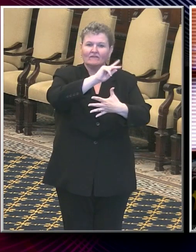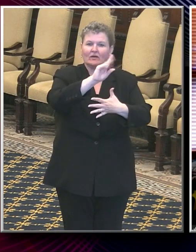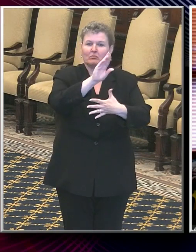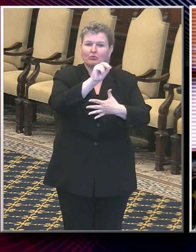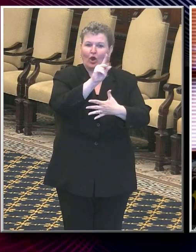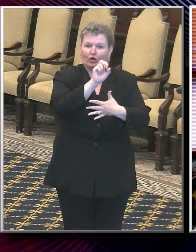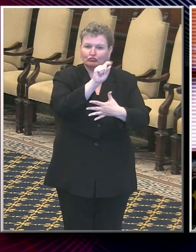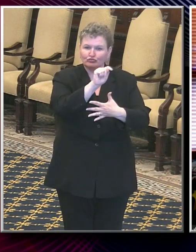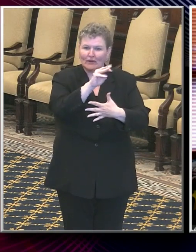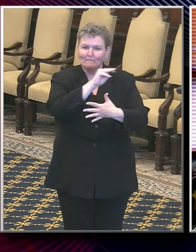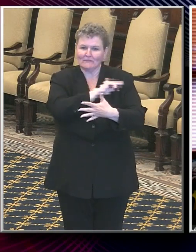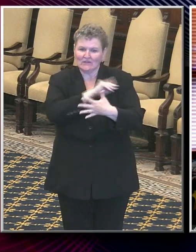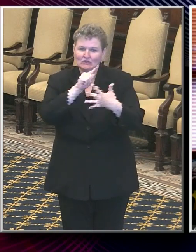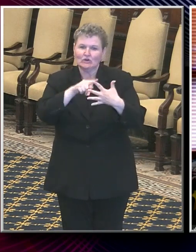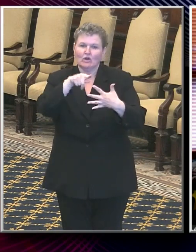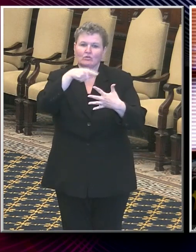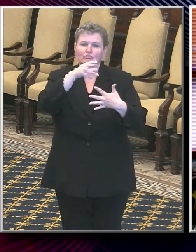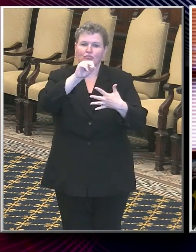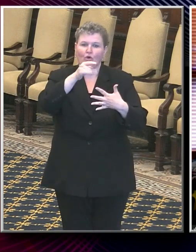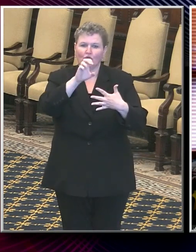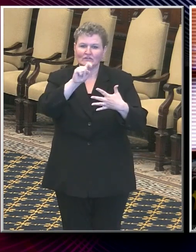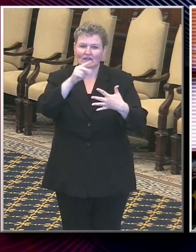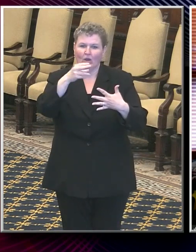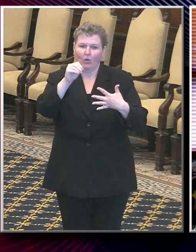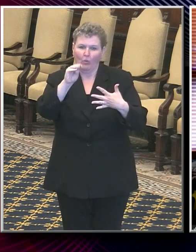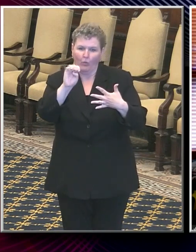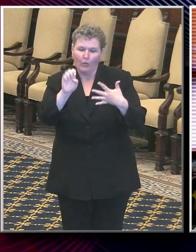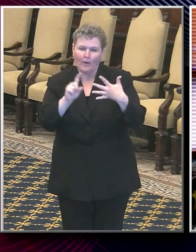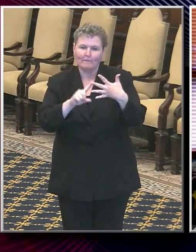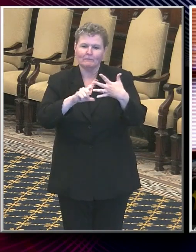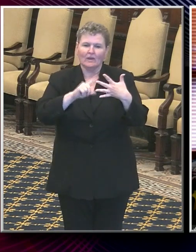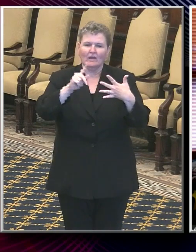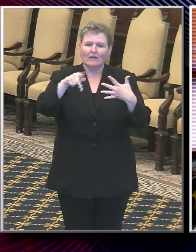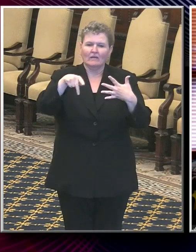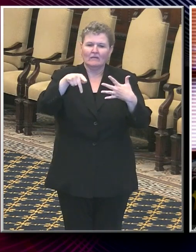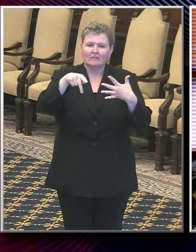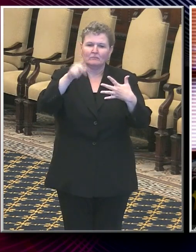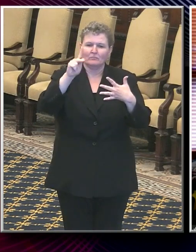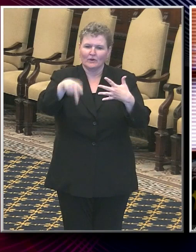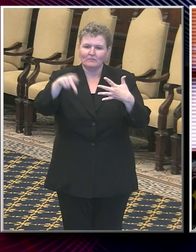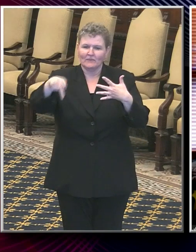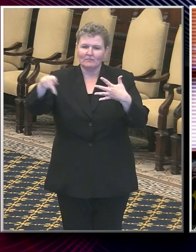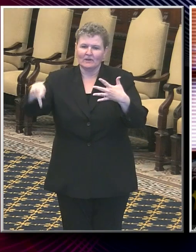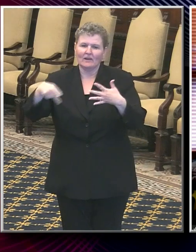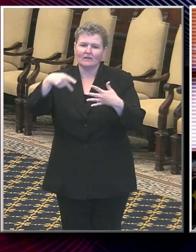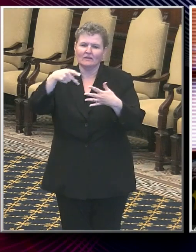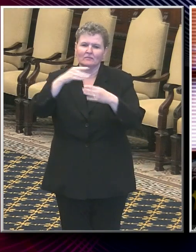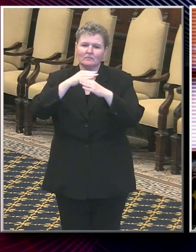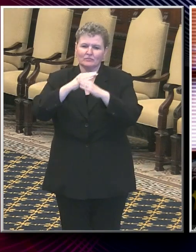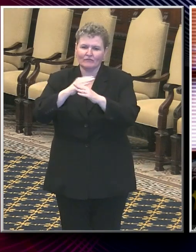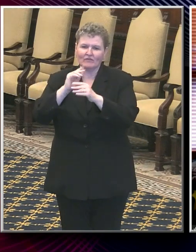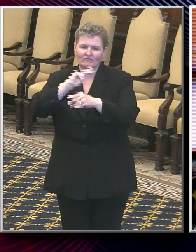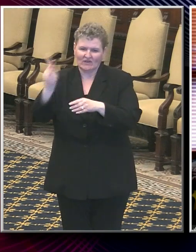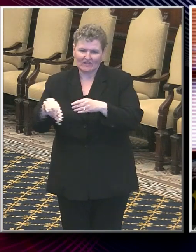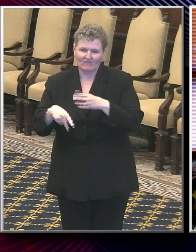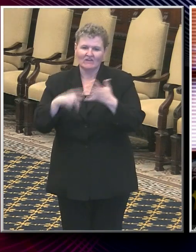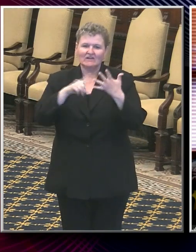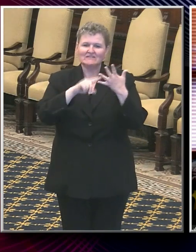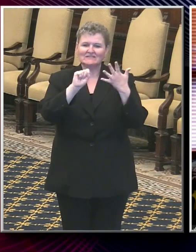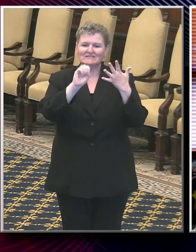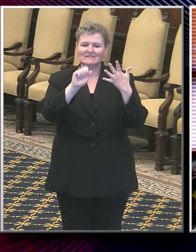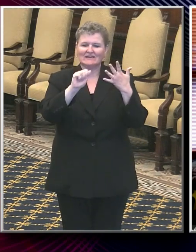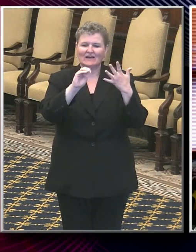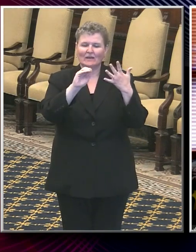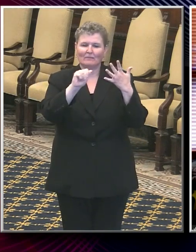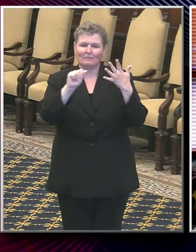Home, Prevention Point Philadelphia, and CMAC. This all came together in a mere 2 weeks when the pandemic first hit Philadelphia.